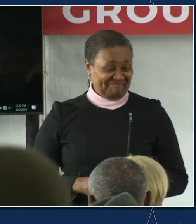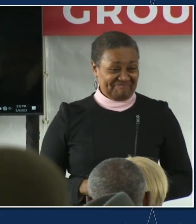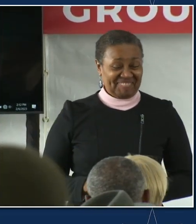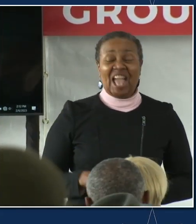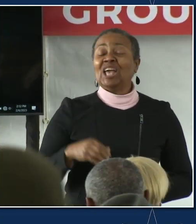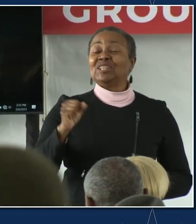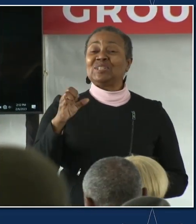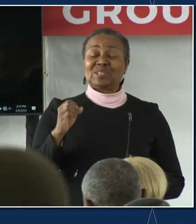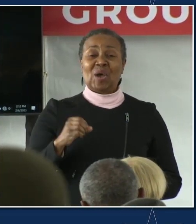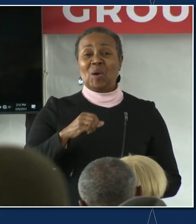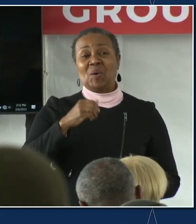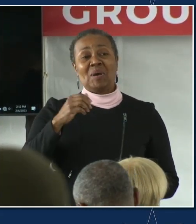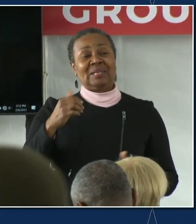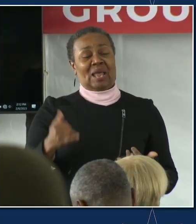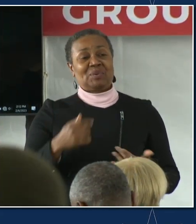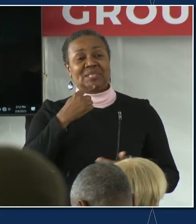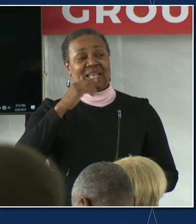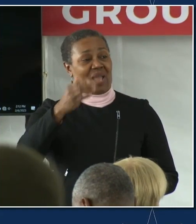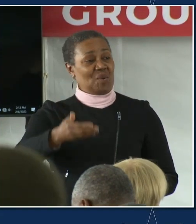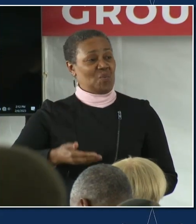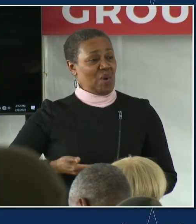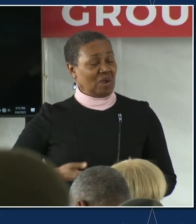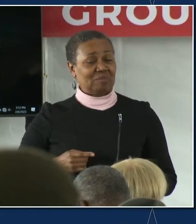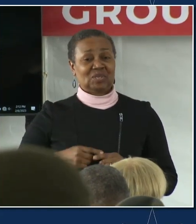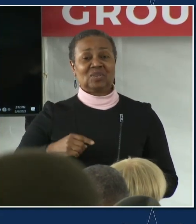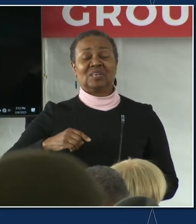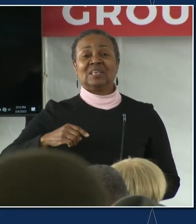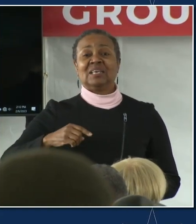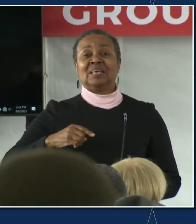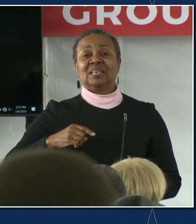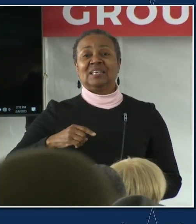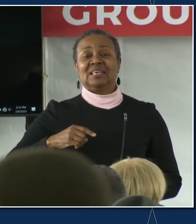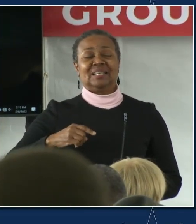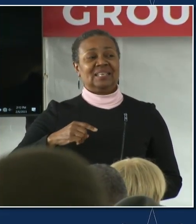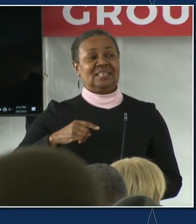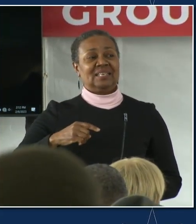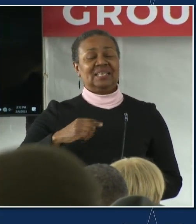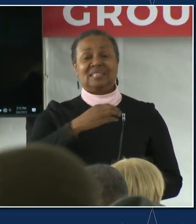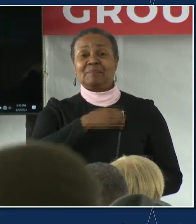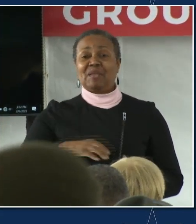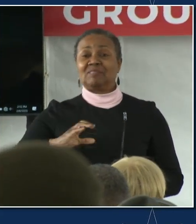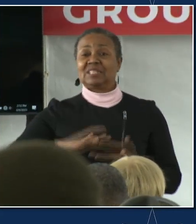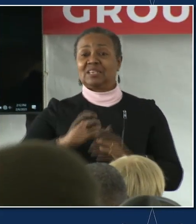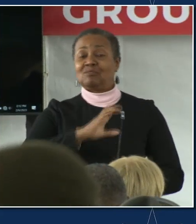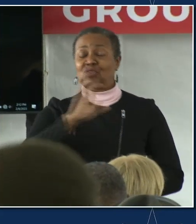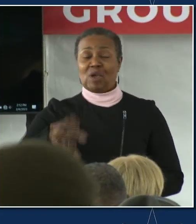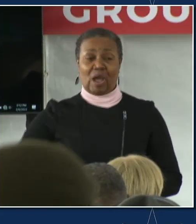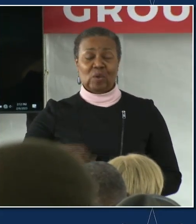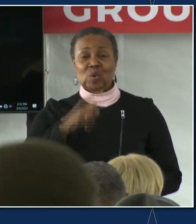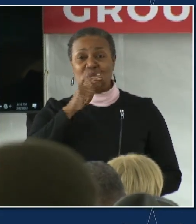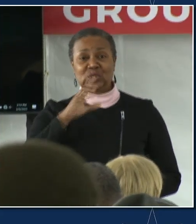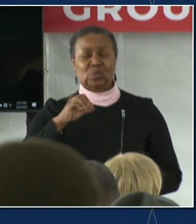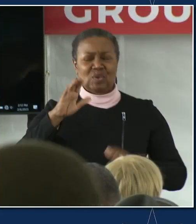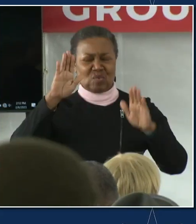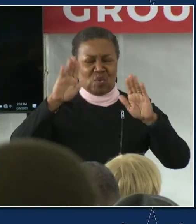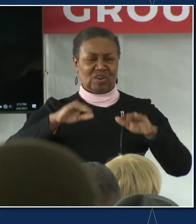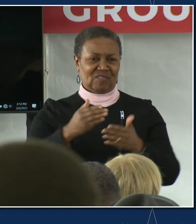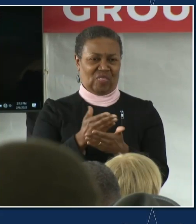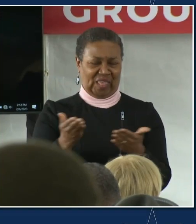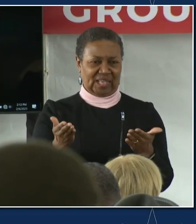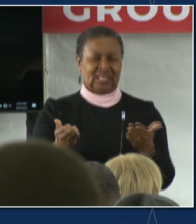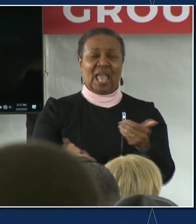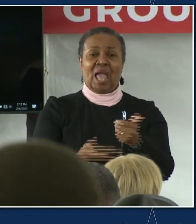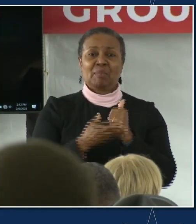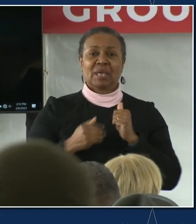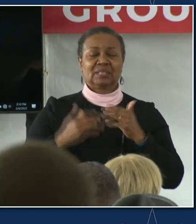So let me say welcome to the 5th Ward, the mayor of the city of Chicago, who is doing wonderful things,